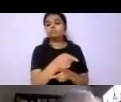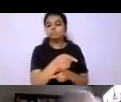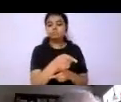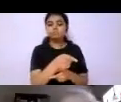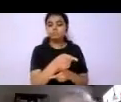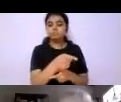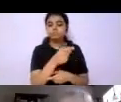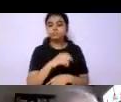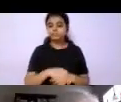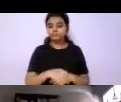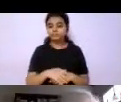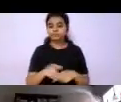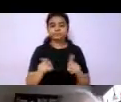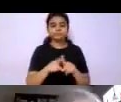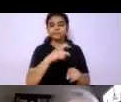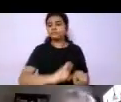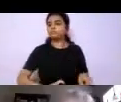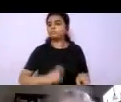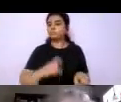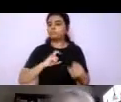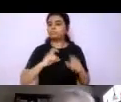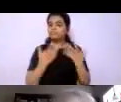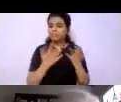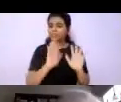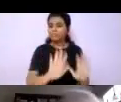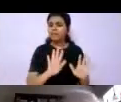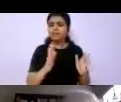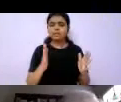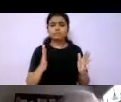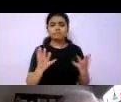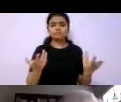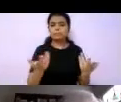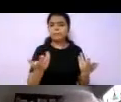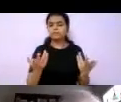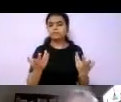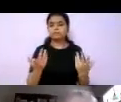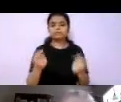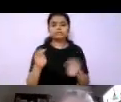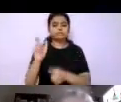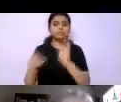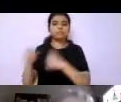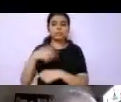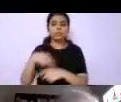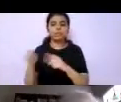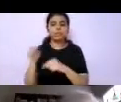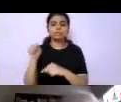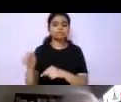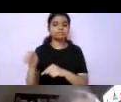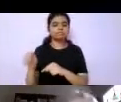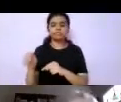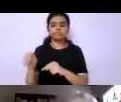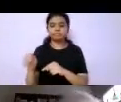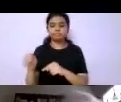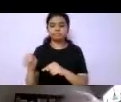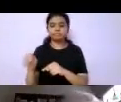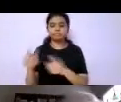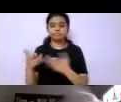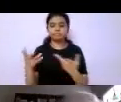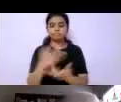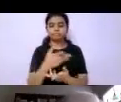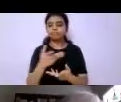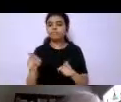as incompetent, pitiful, burdens on others. They've decried what they call the